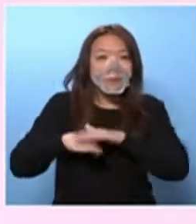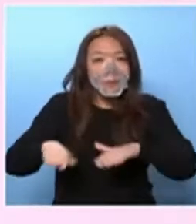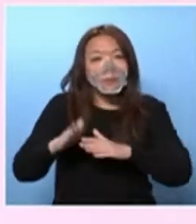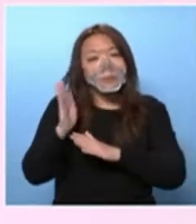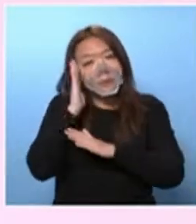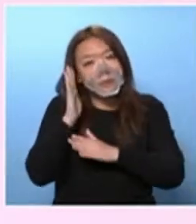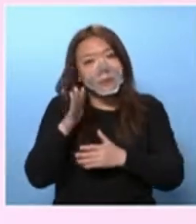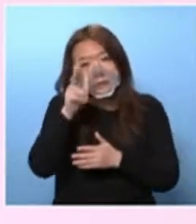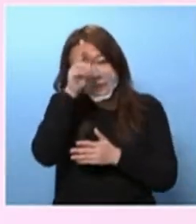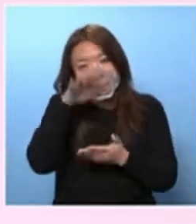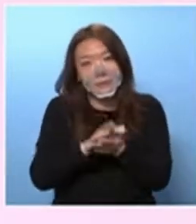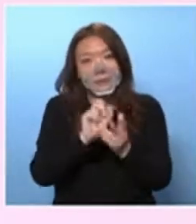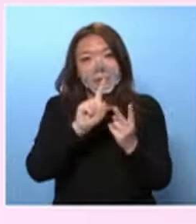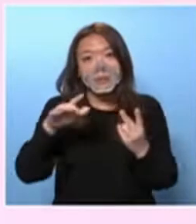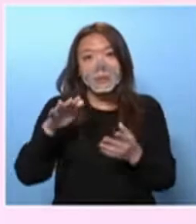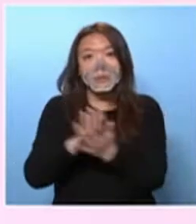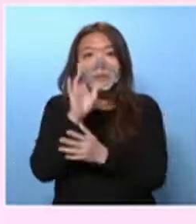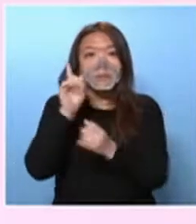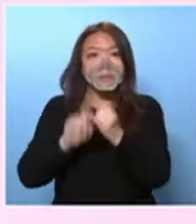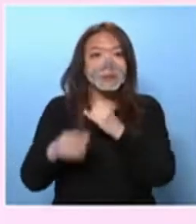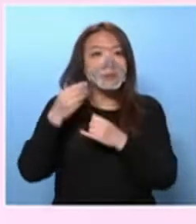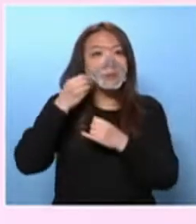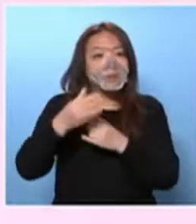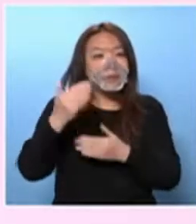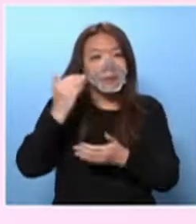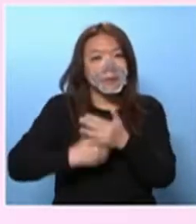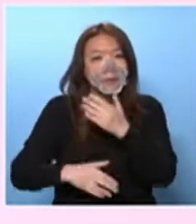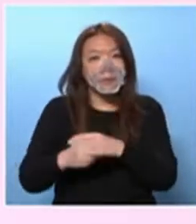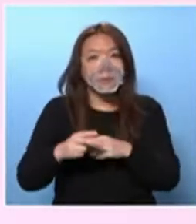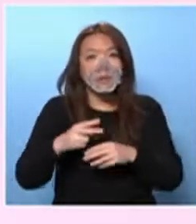own homes. At the end of 2019, the government